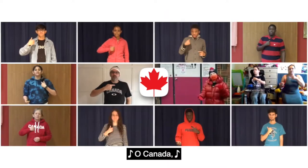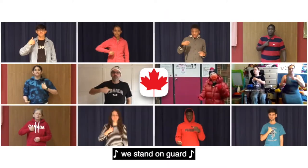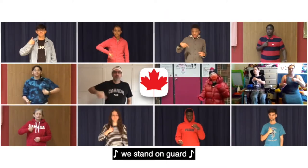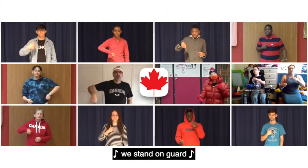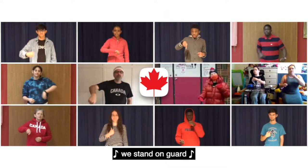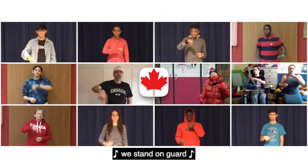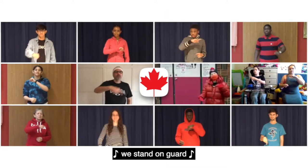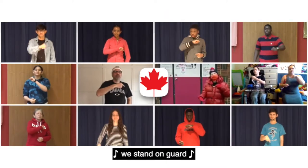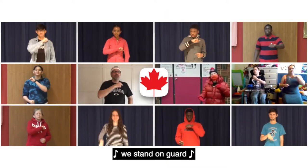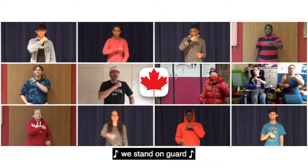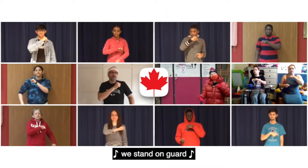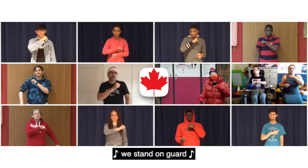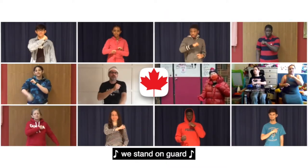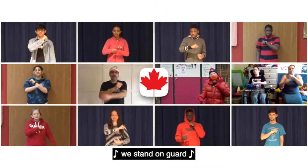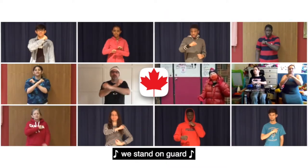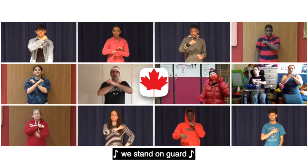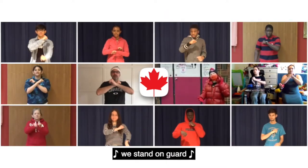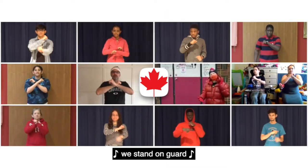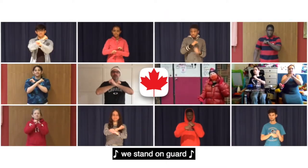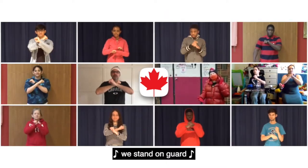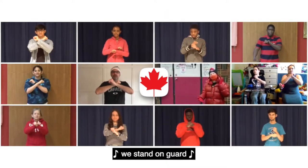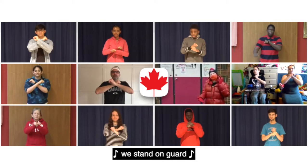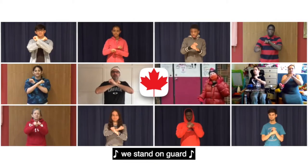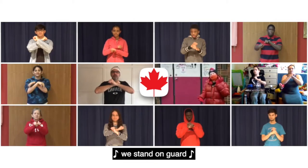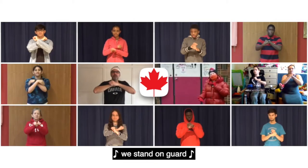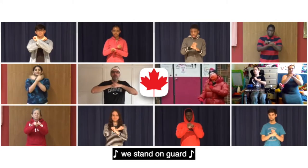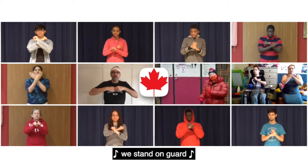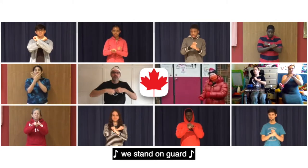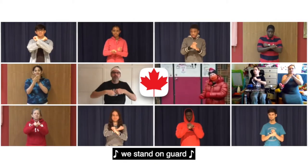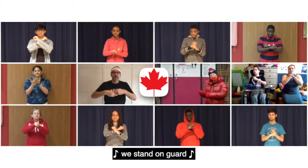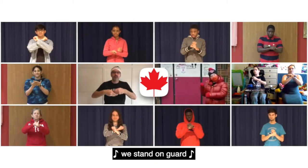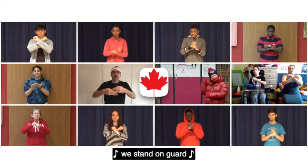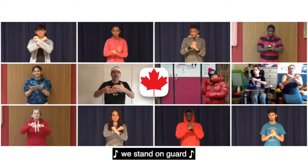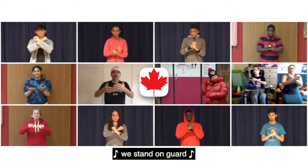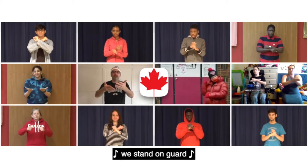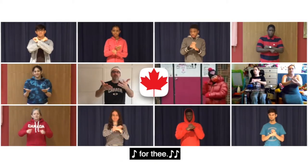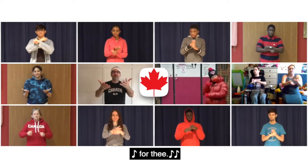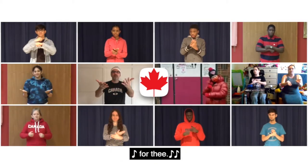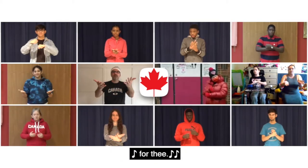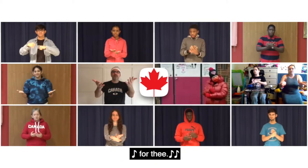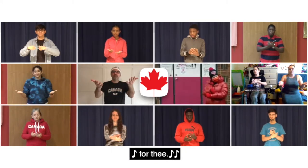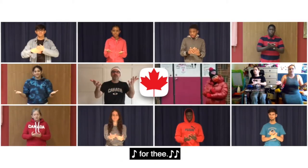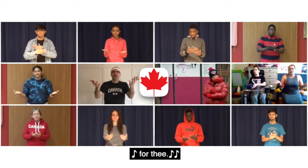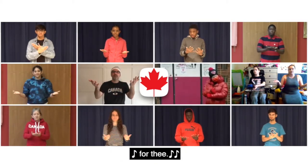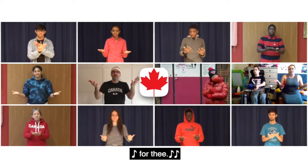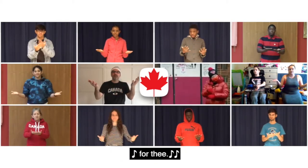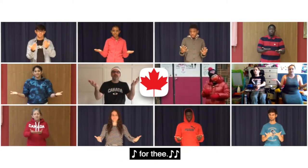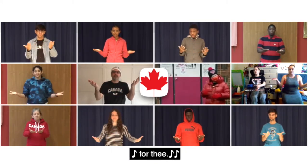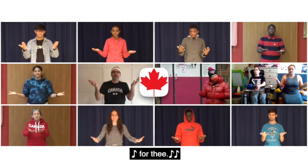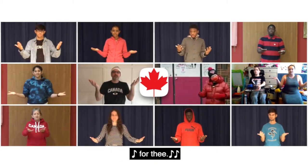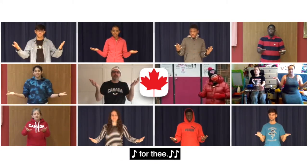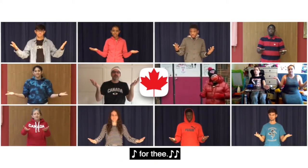Canada, we stand on guard